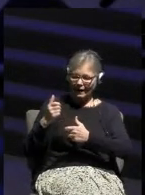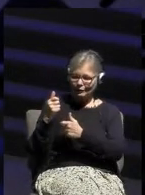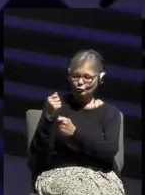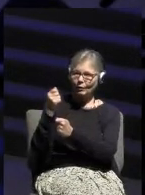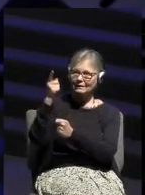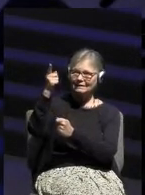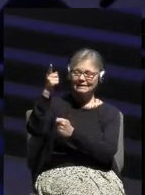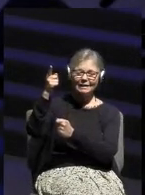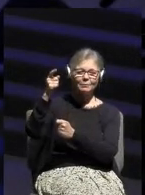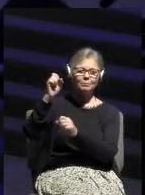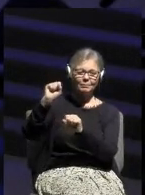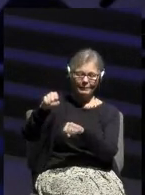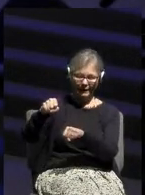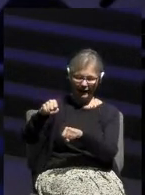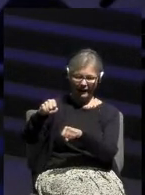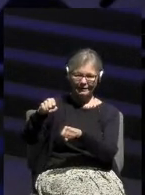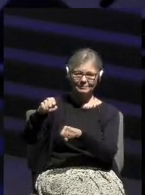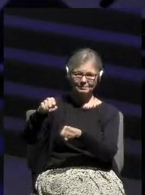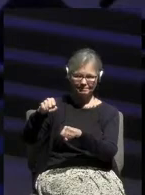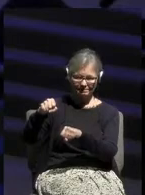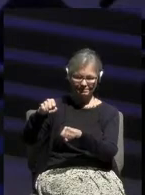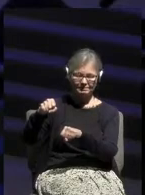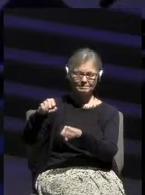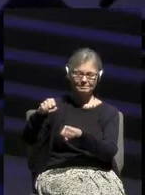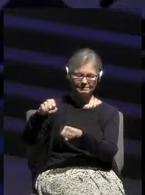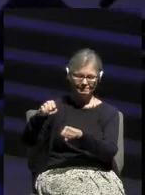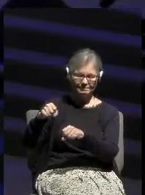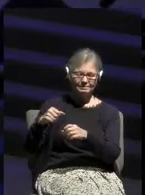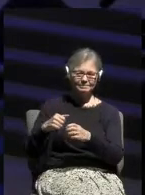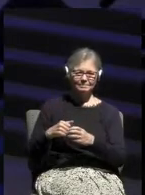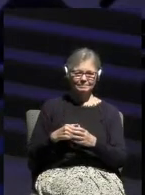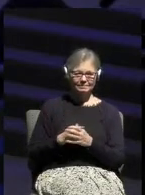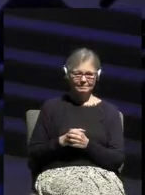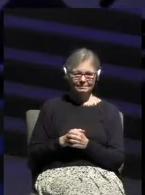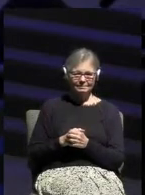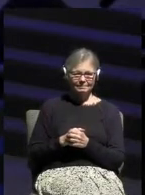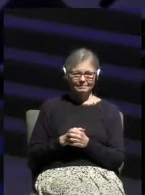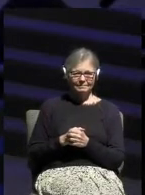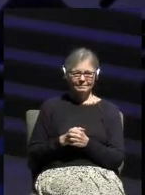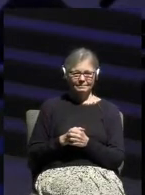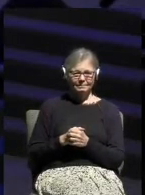and you can trust. You can trust Him.